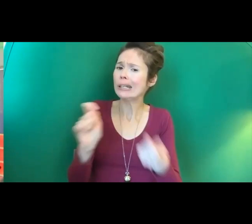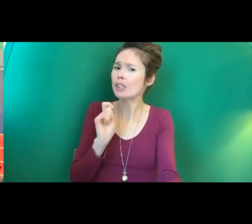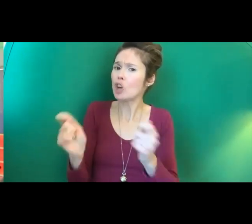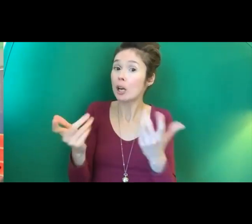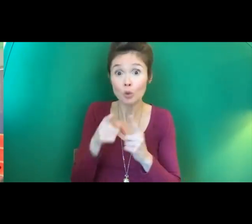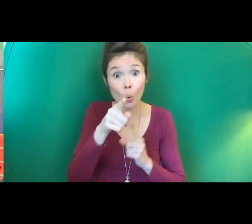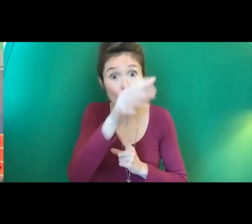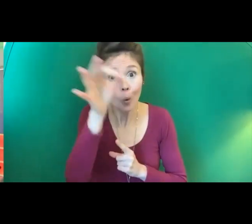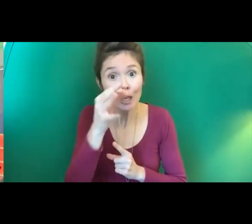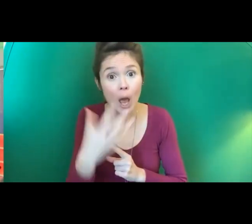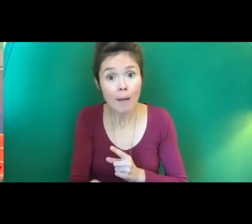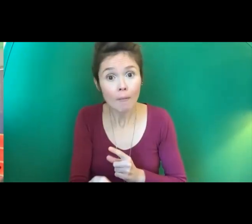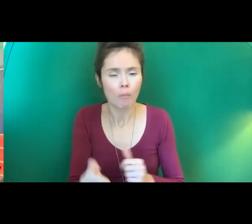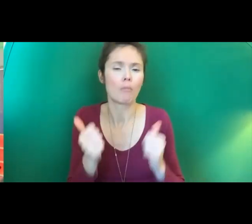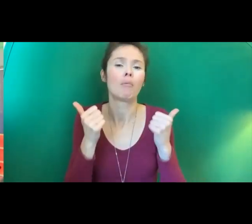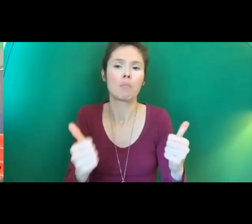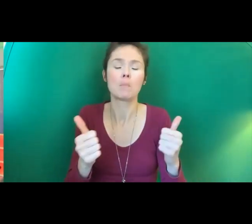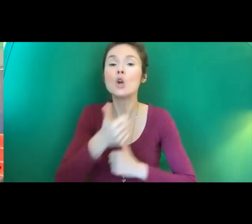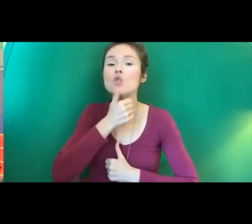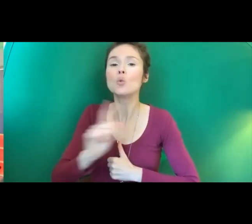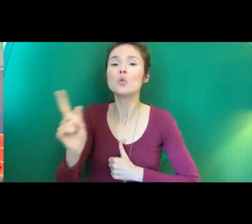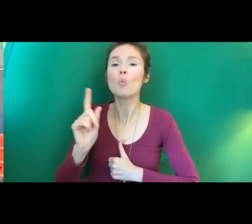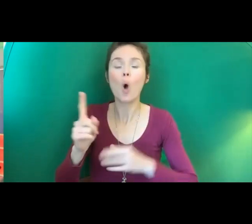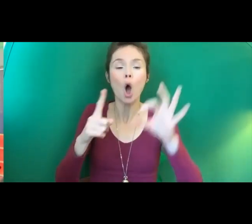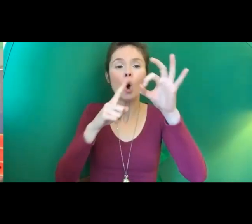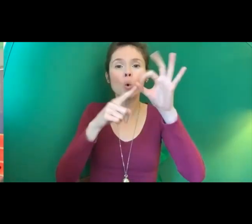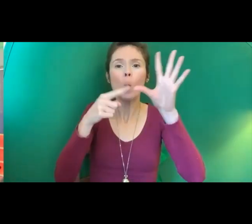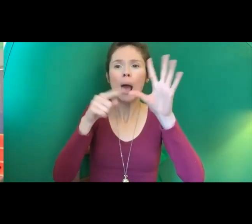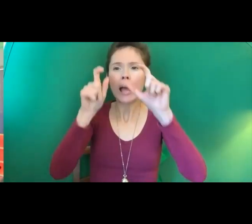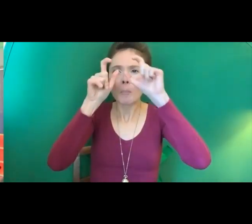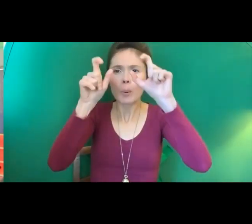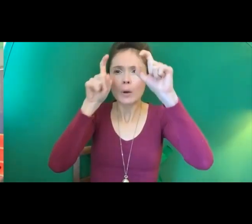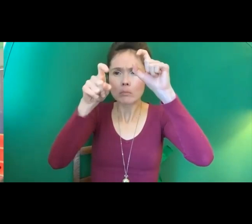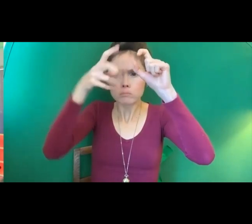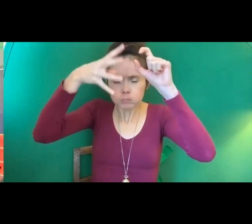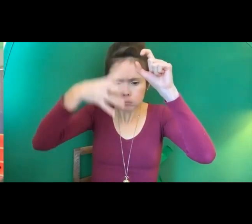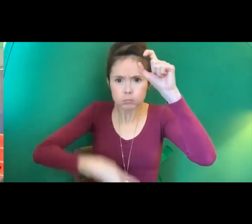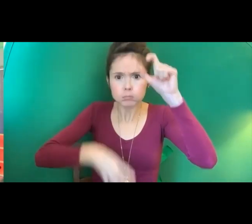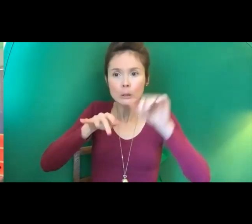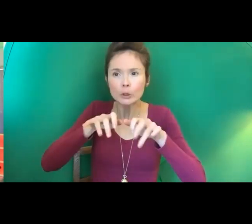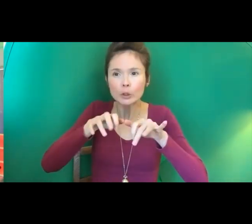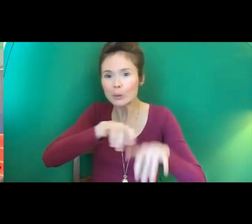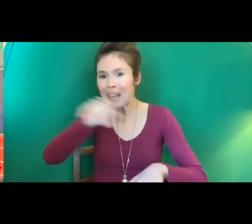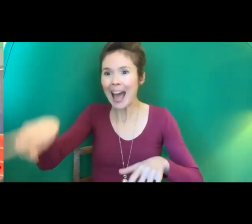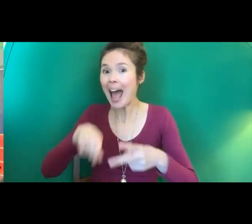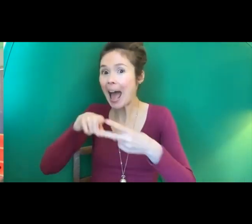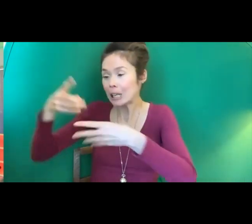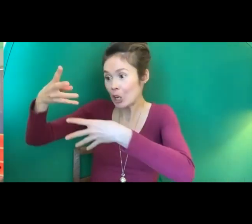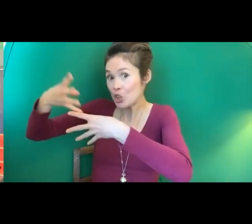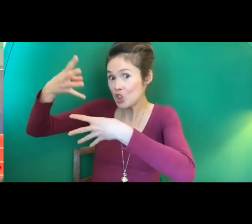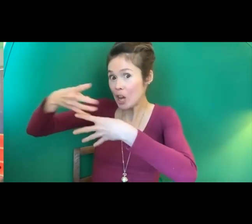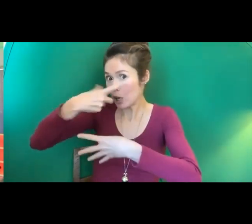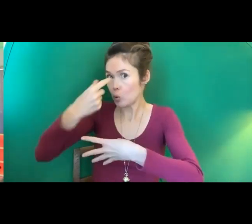your chance to start putting it into the Q&A and putting your chat in the